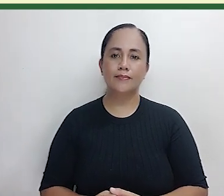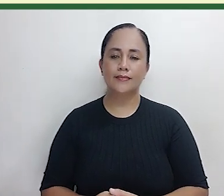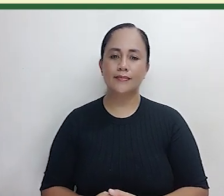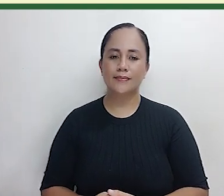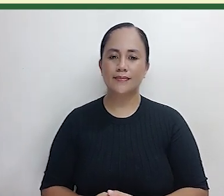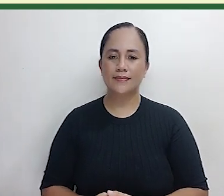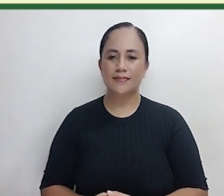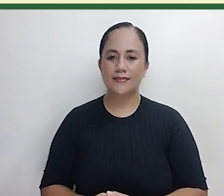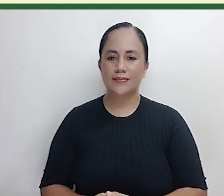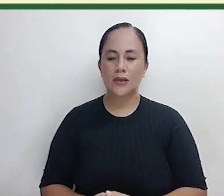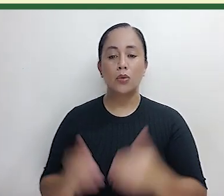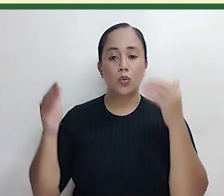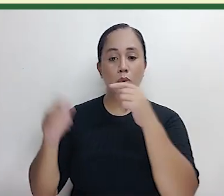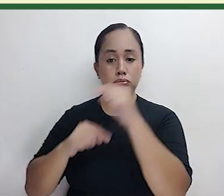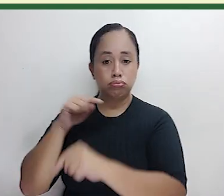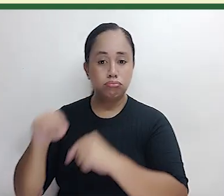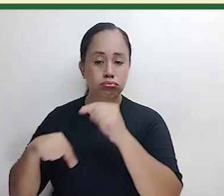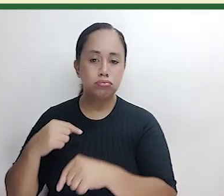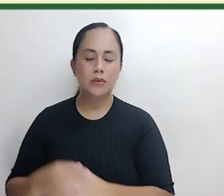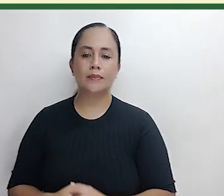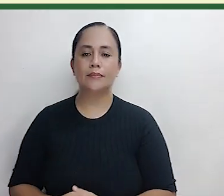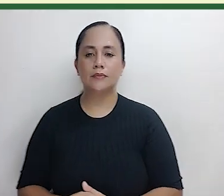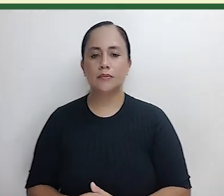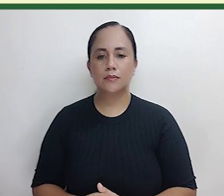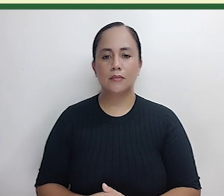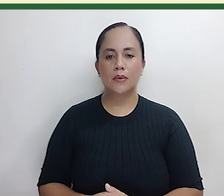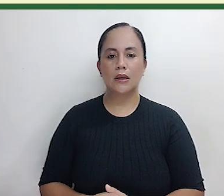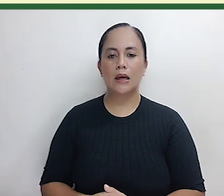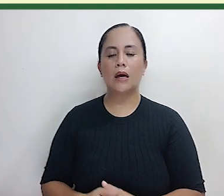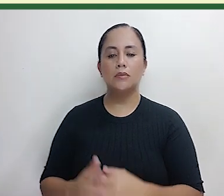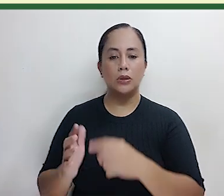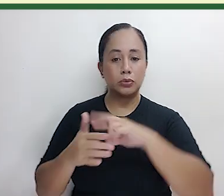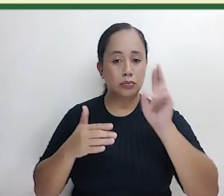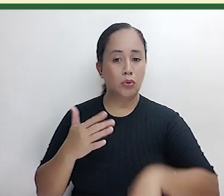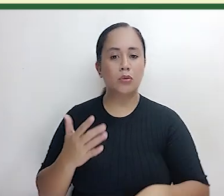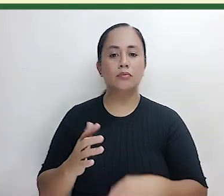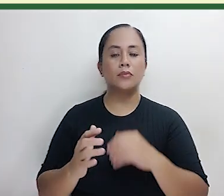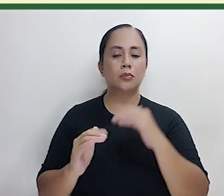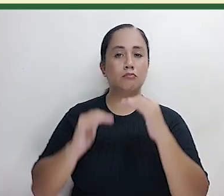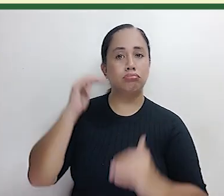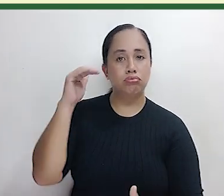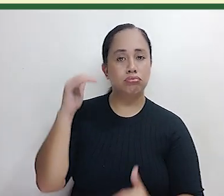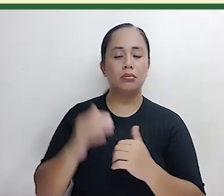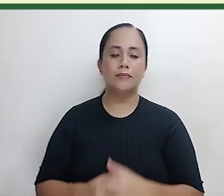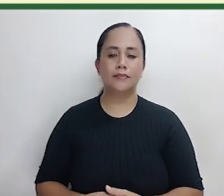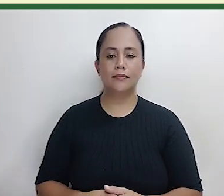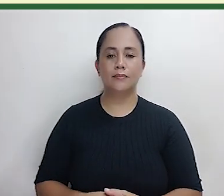Focus of intersectionality: Implications for